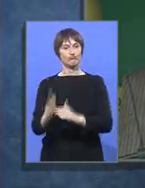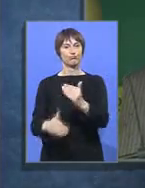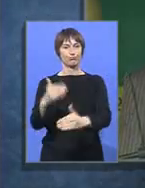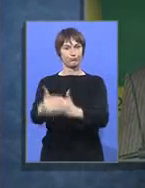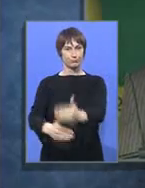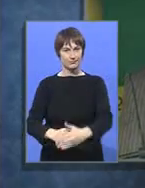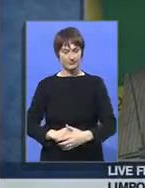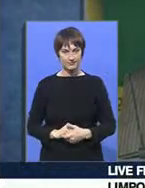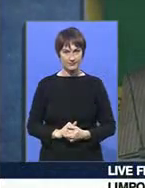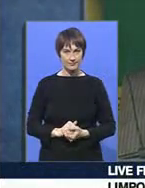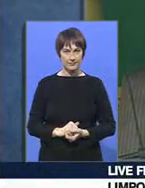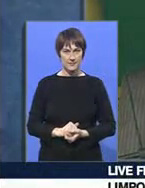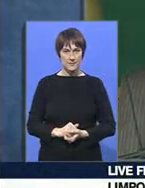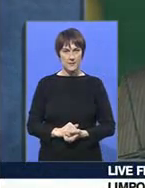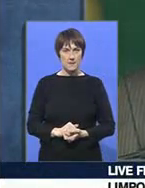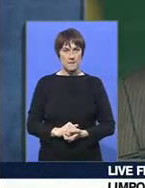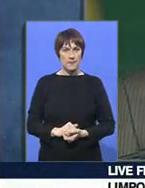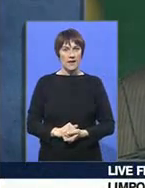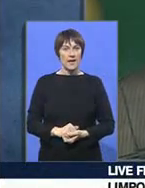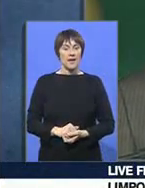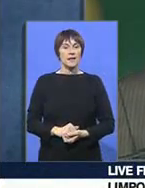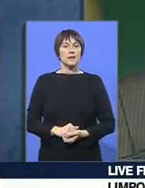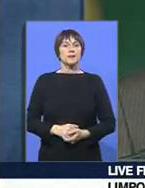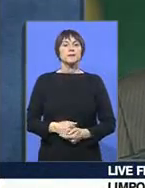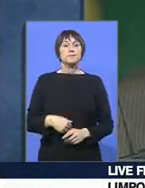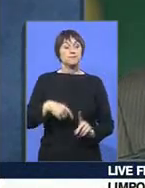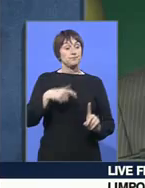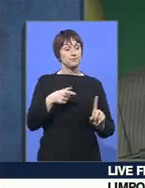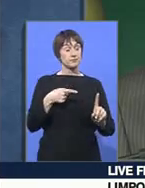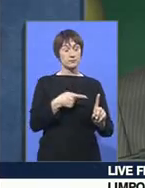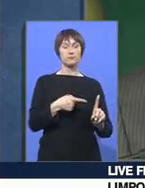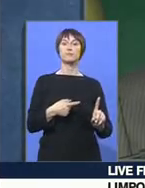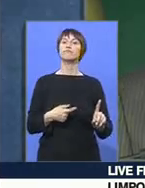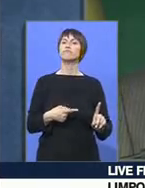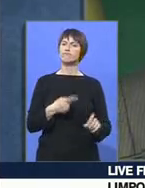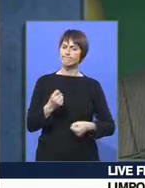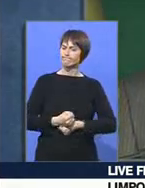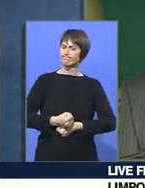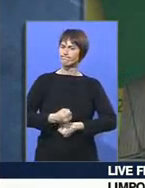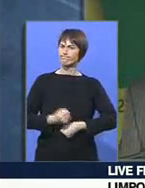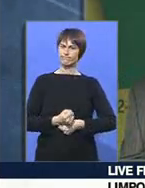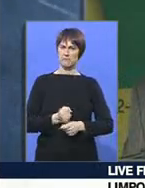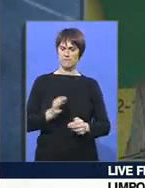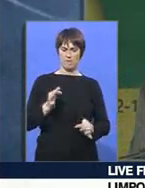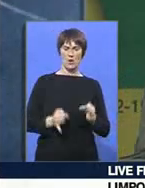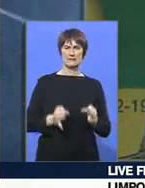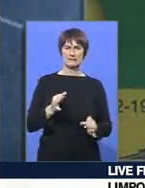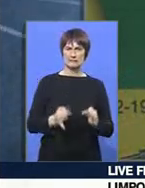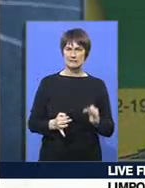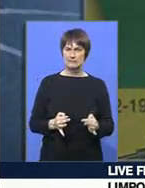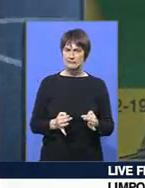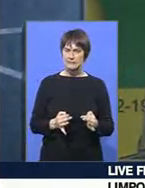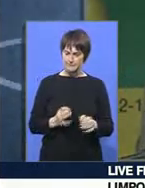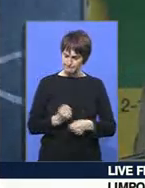His journey to mass political work began with his acquaintance and